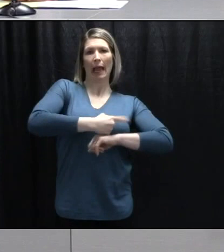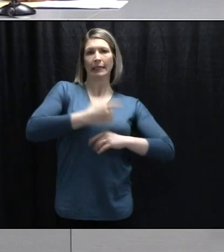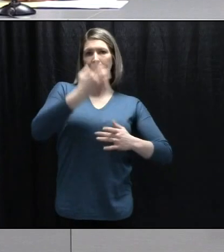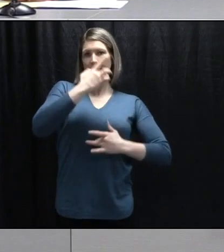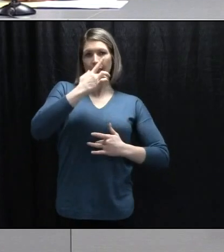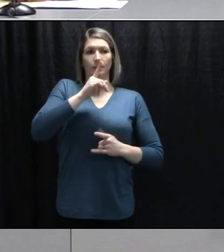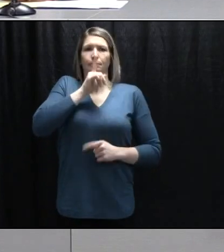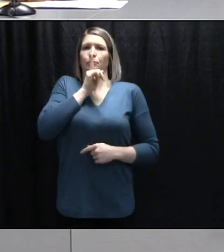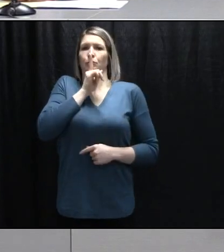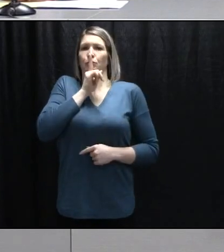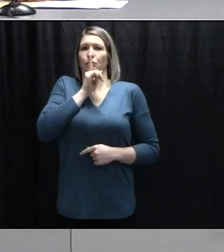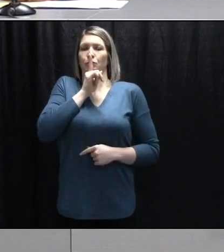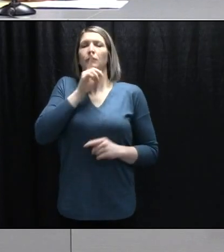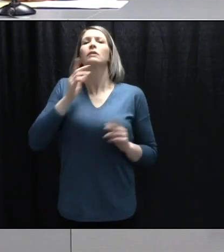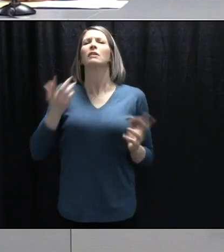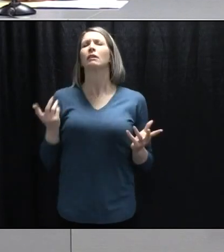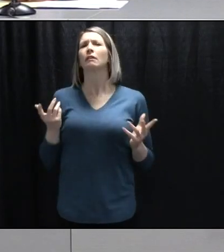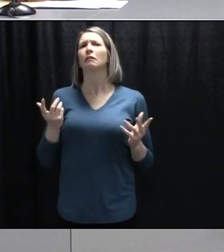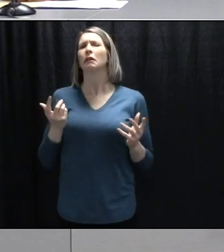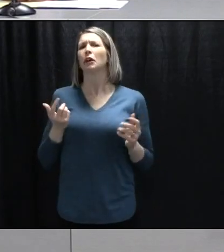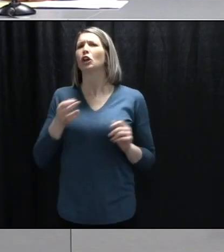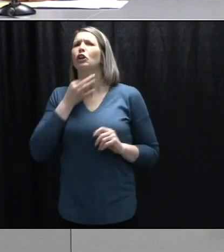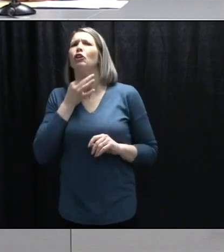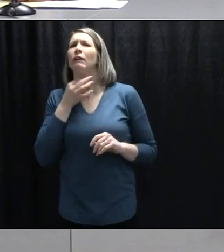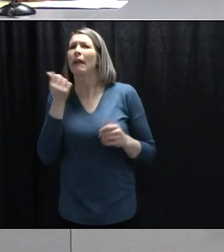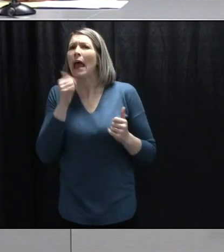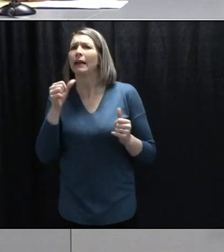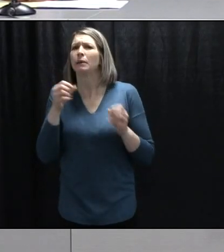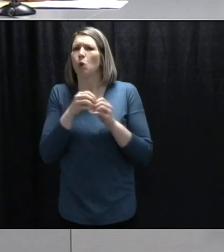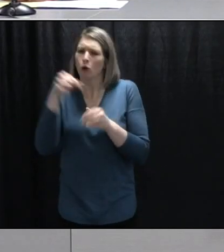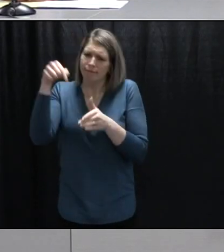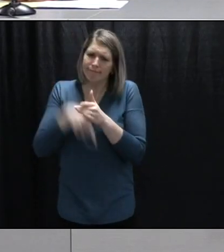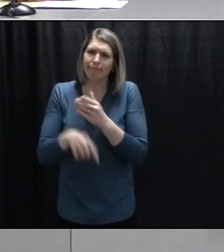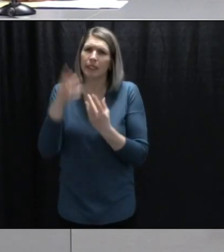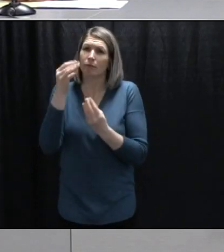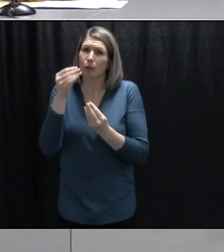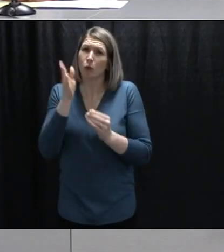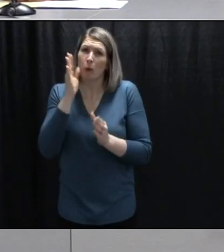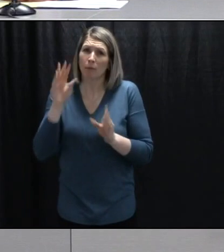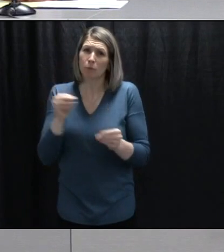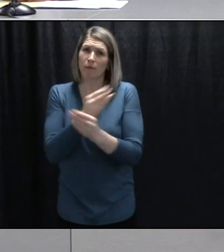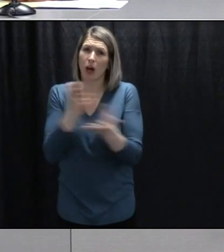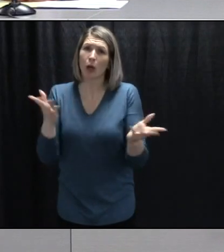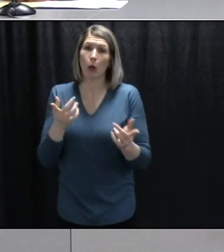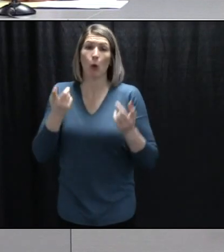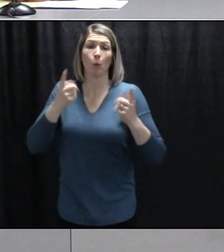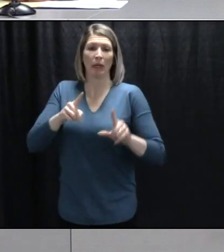samples are first collected or anything like that. Is there any way to provide some of this information?